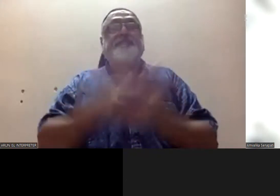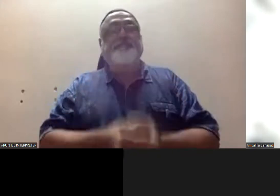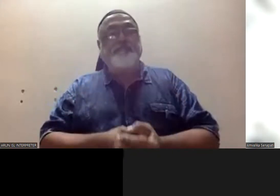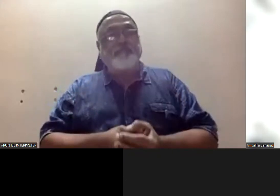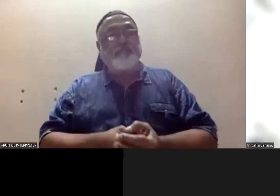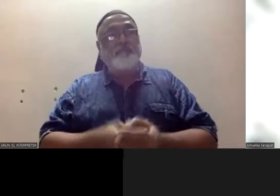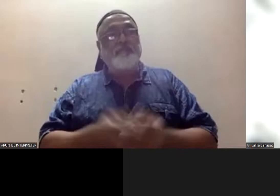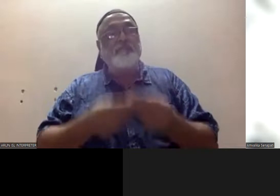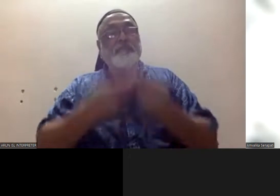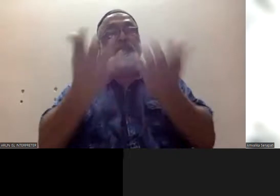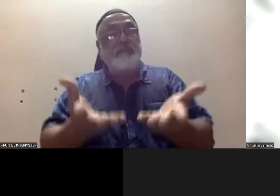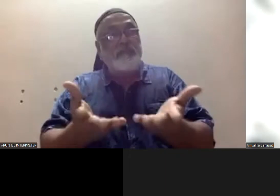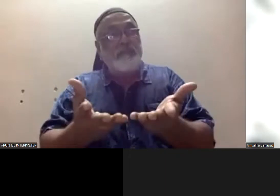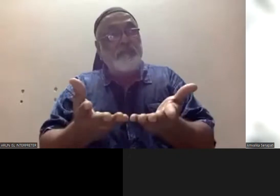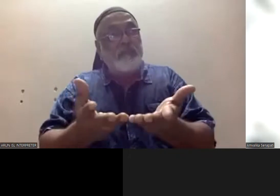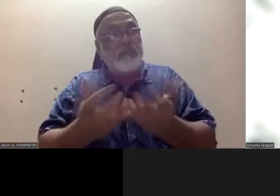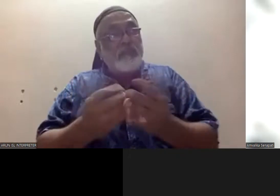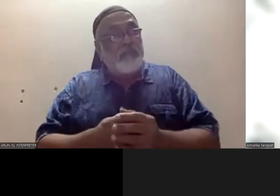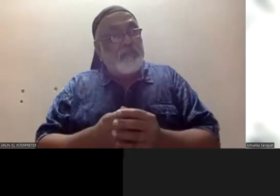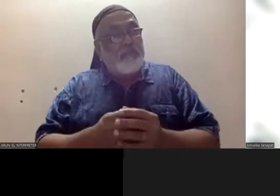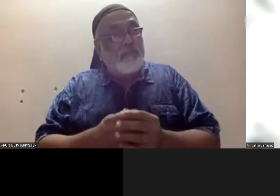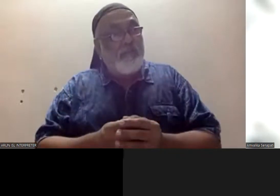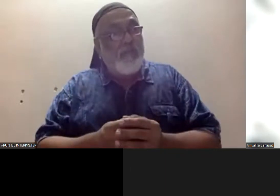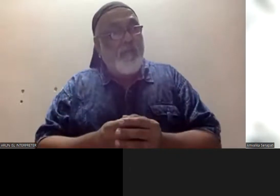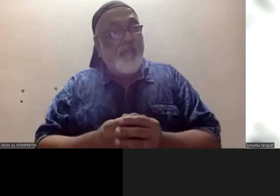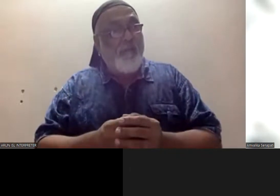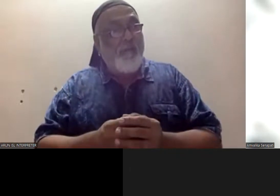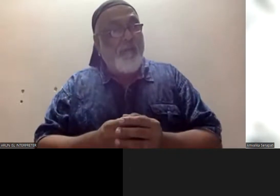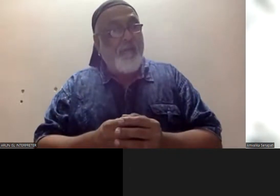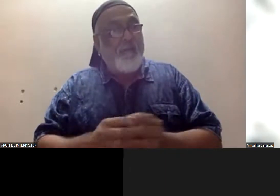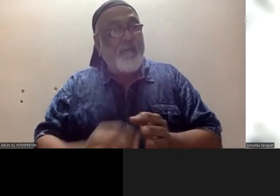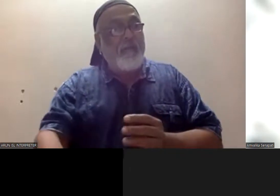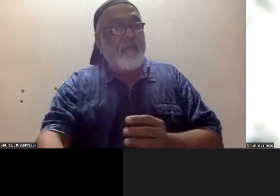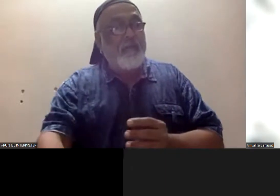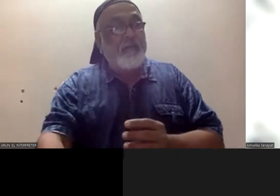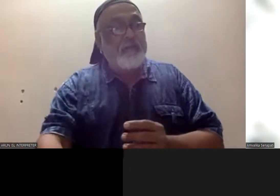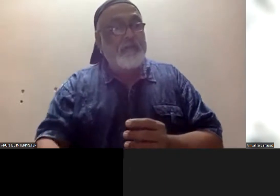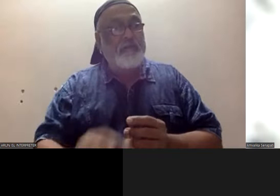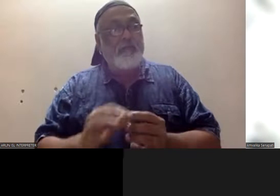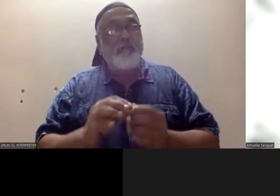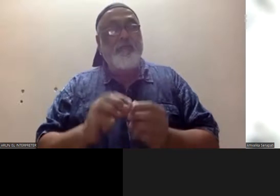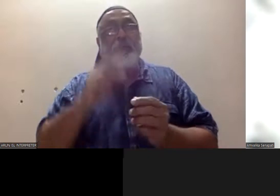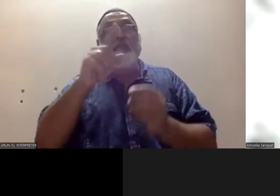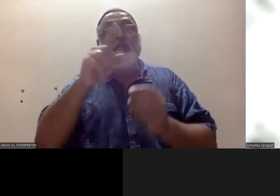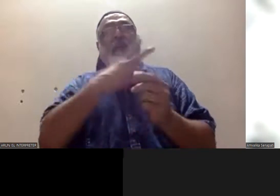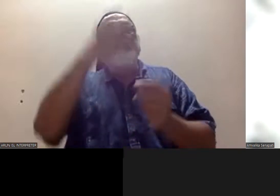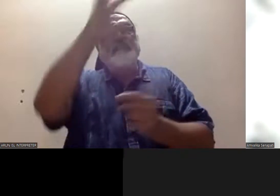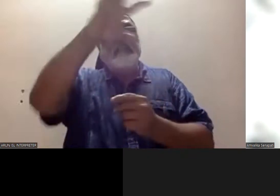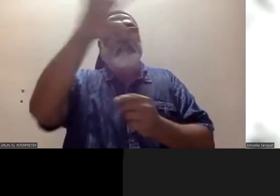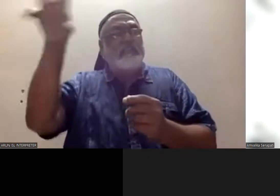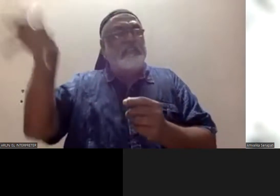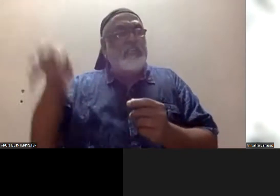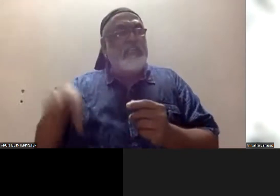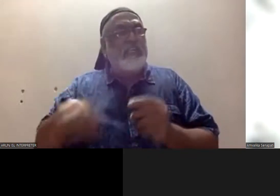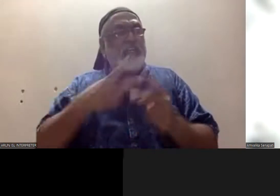are talking about movies, OTT platforms. Ma'am, we have seen that various states have given means